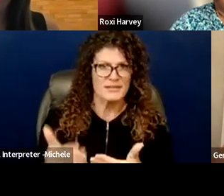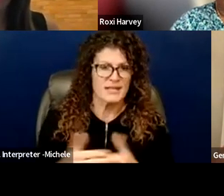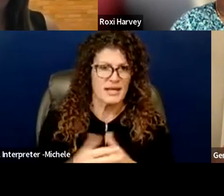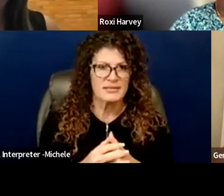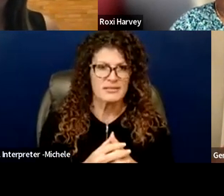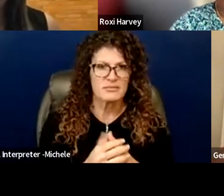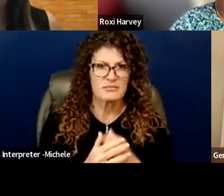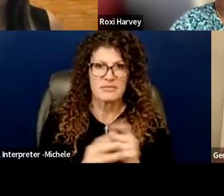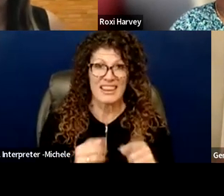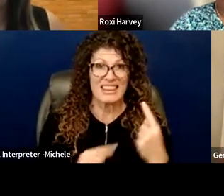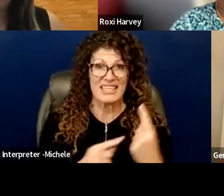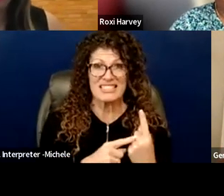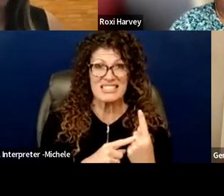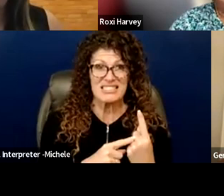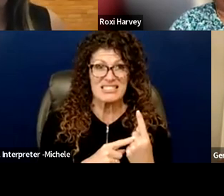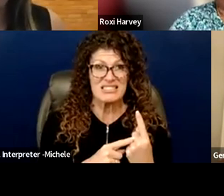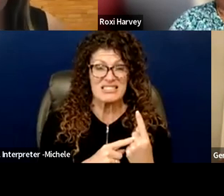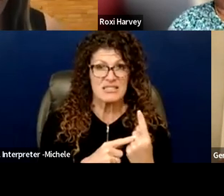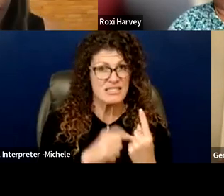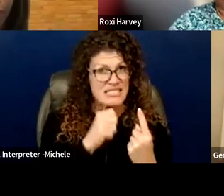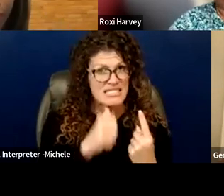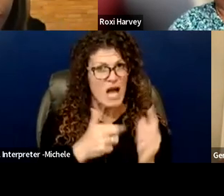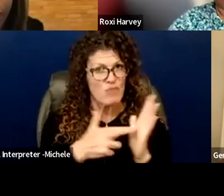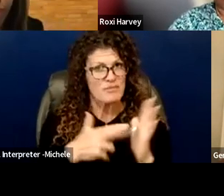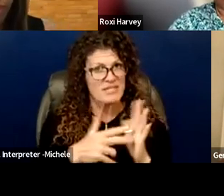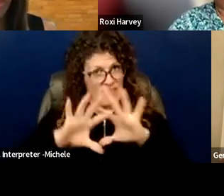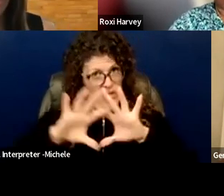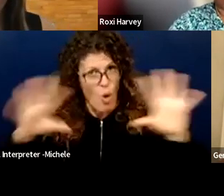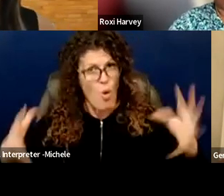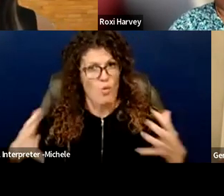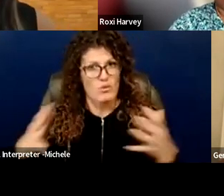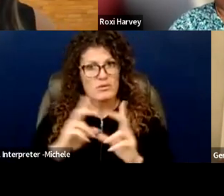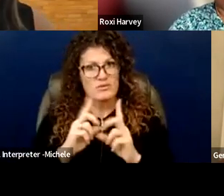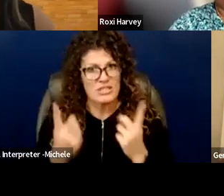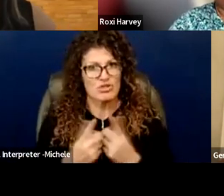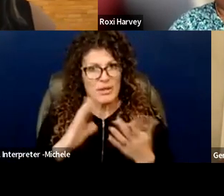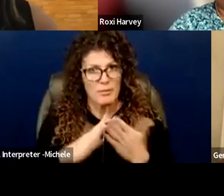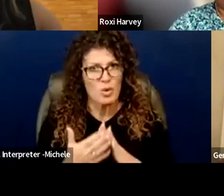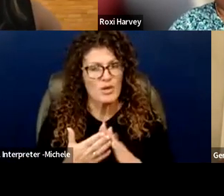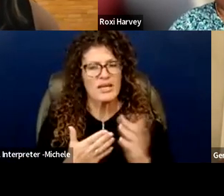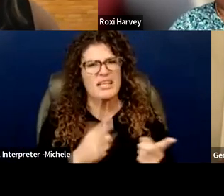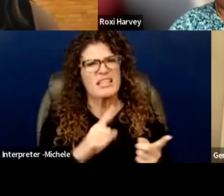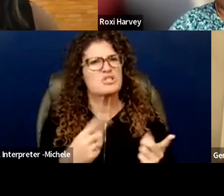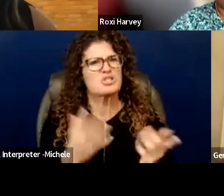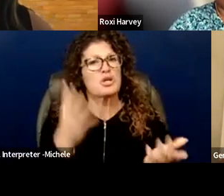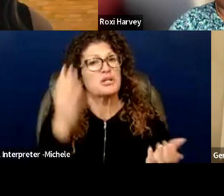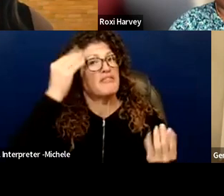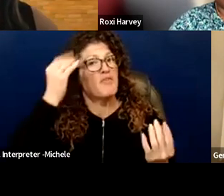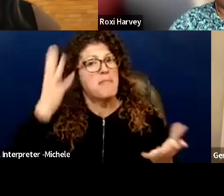is not a representative sample. We tried to make that point, and that this is for kind of informational purposes that you can